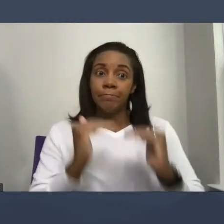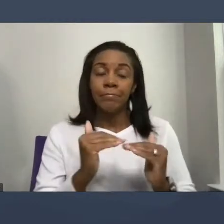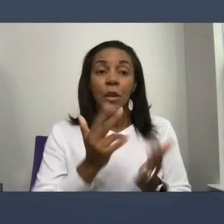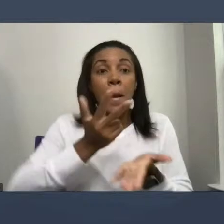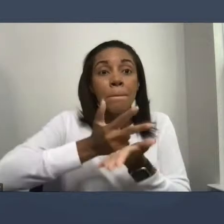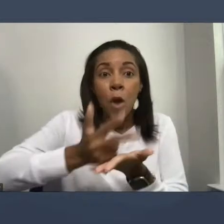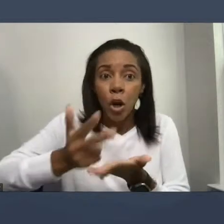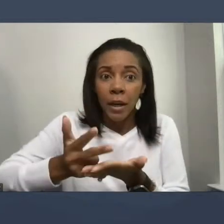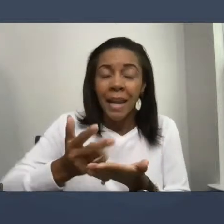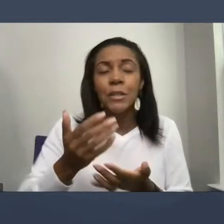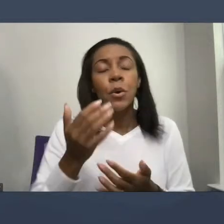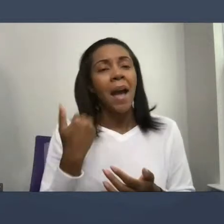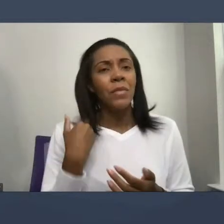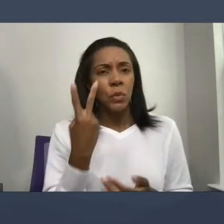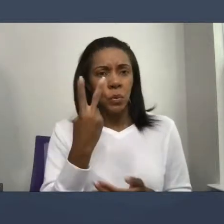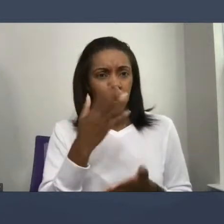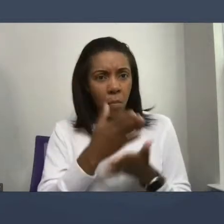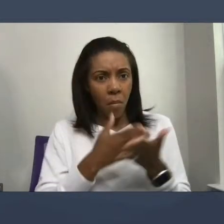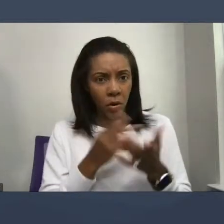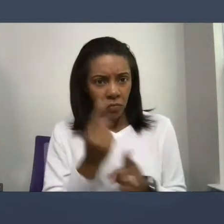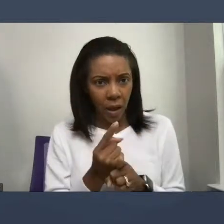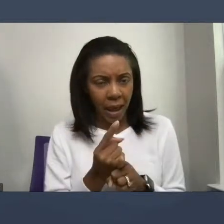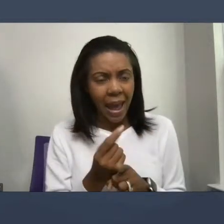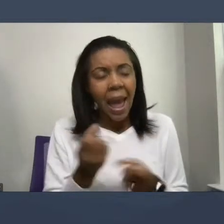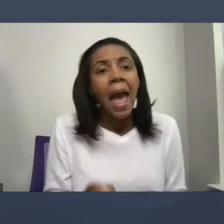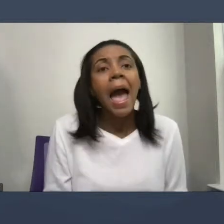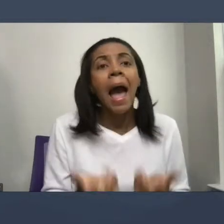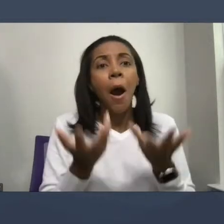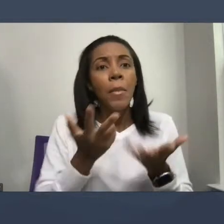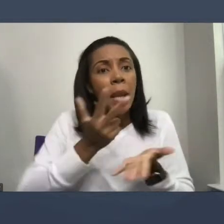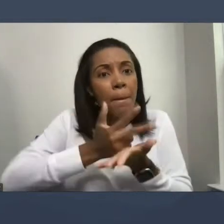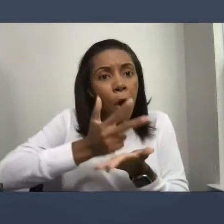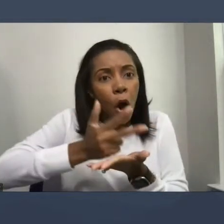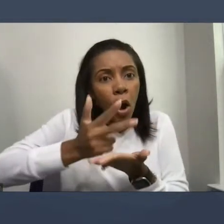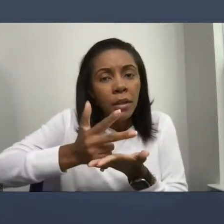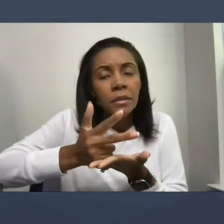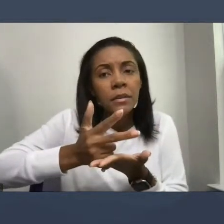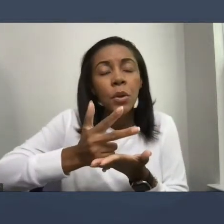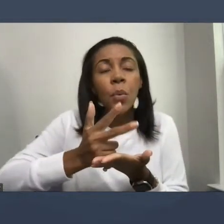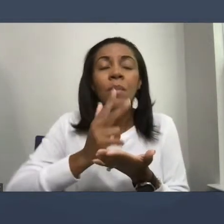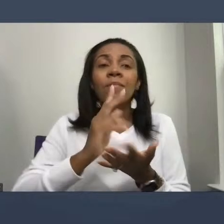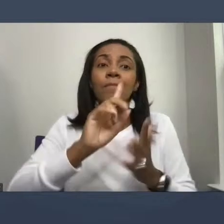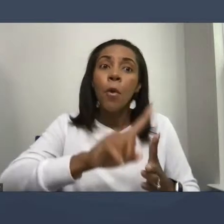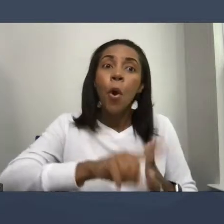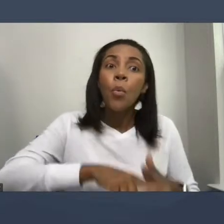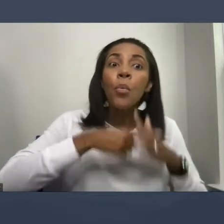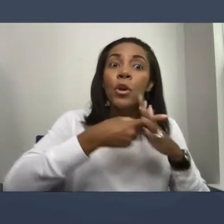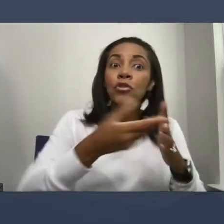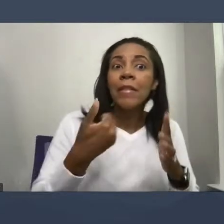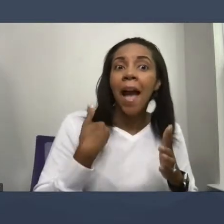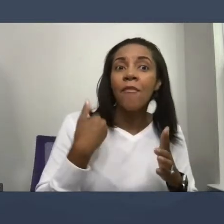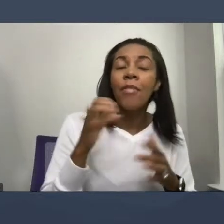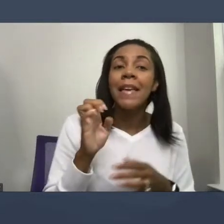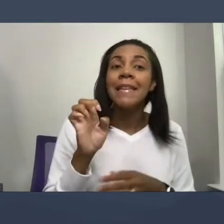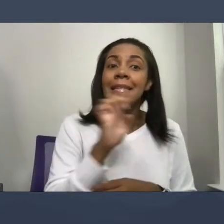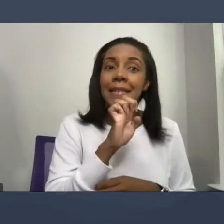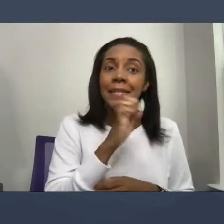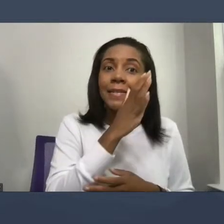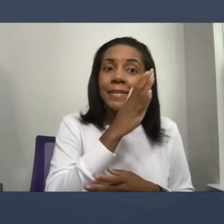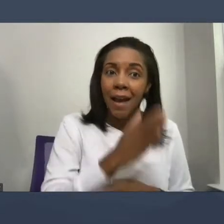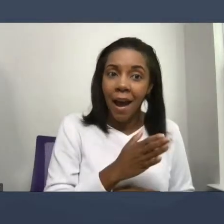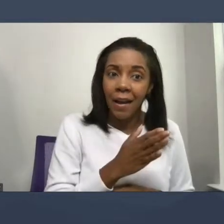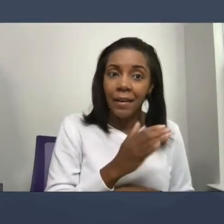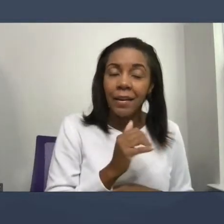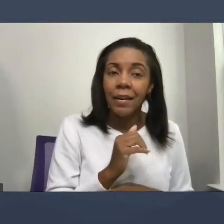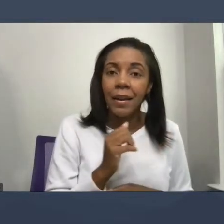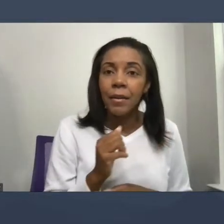two phases, basically. How many parking spaces did we originally have on the east side